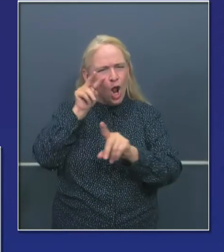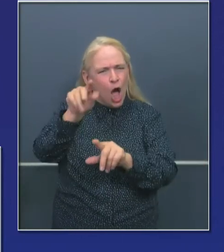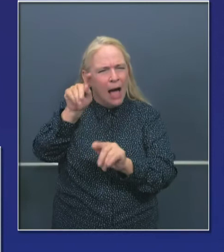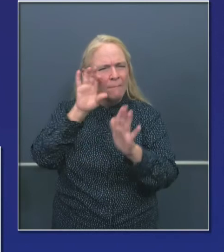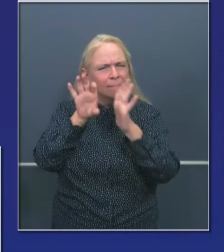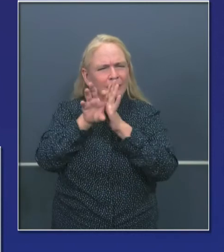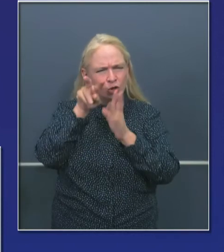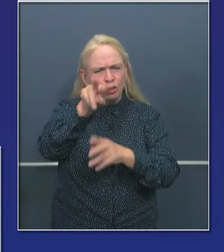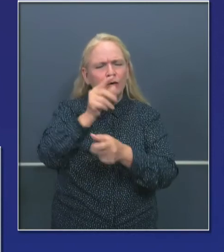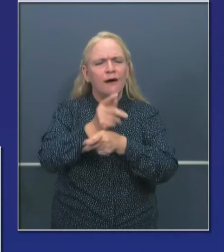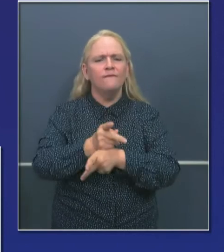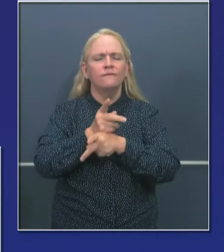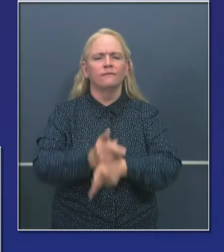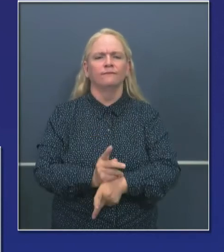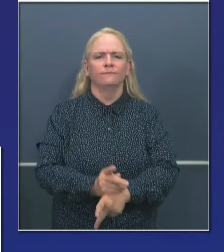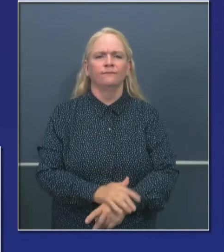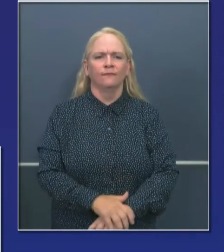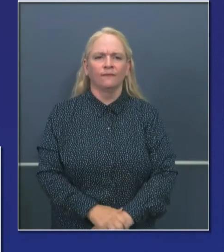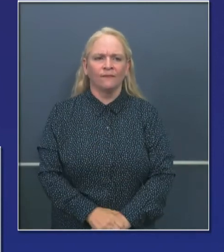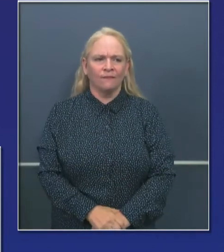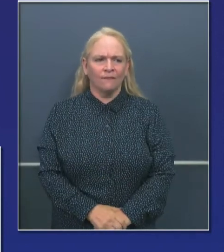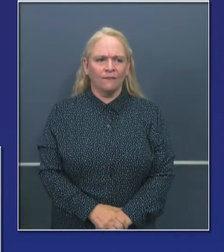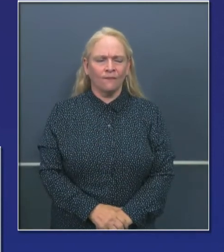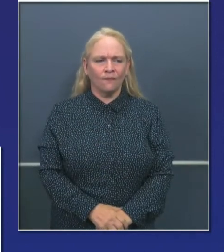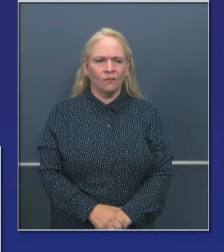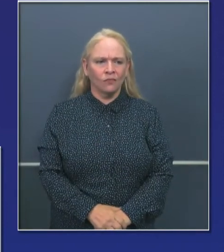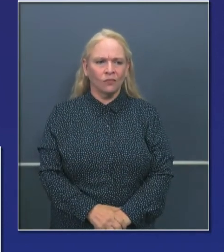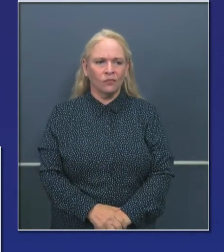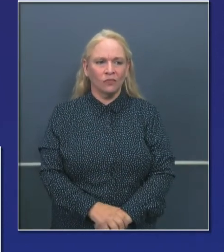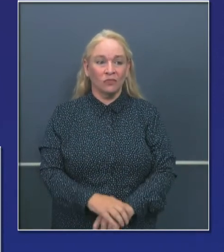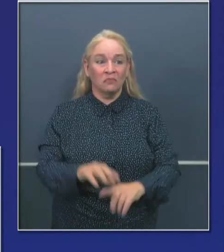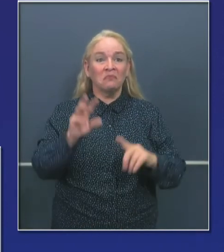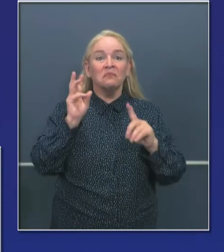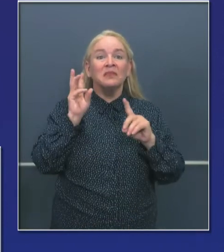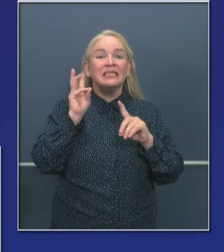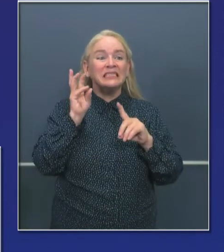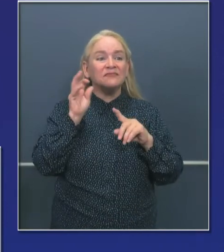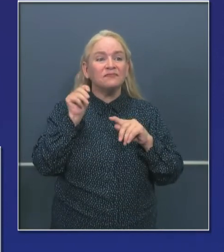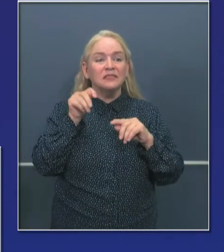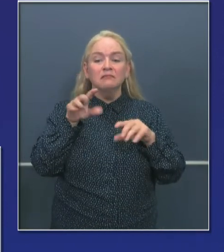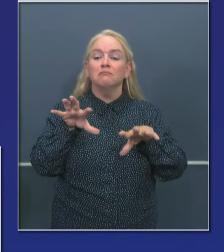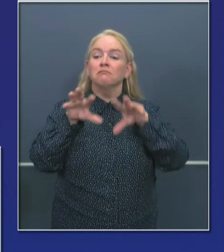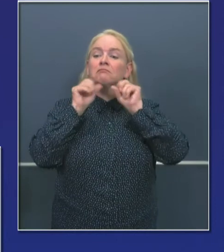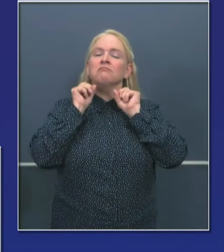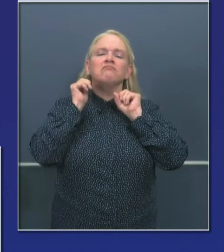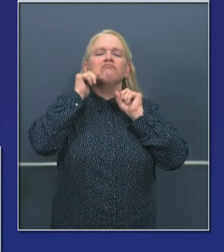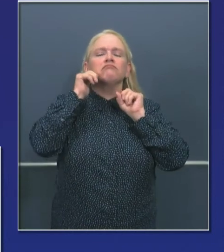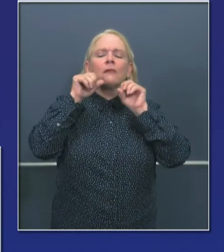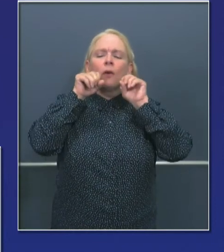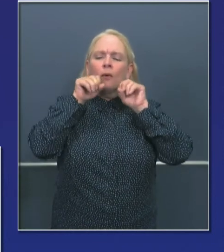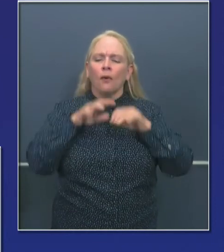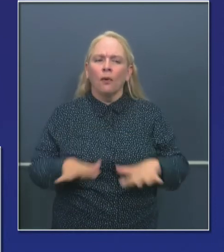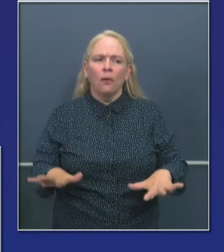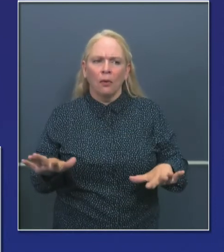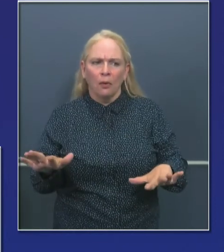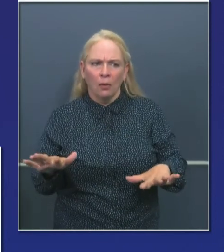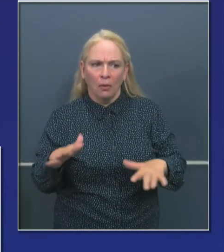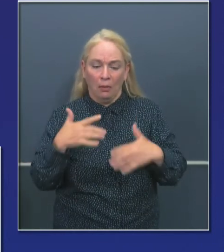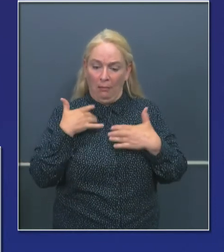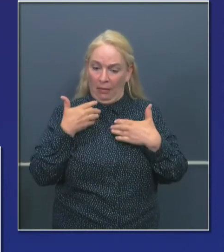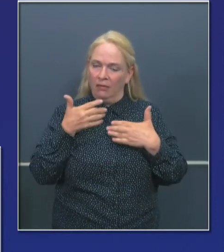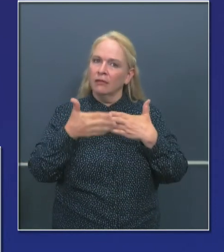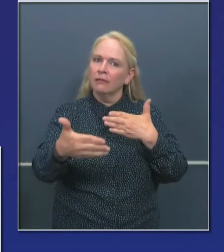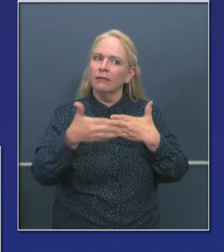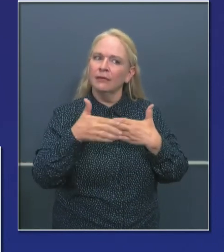cough, droplets go about 6 feet. Even if you take a big exhale, droplets go as far as 4.5